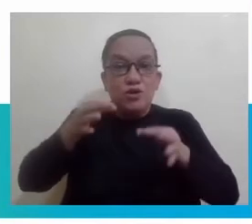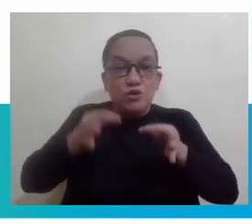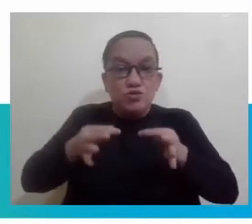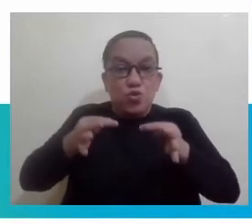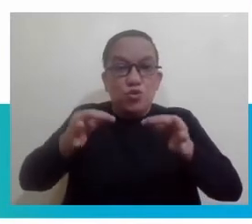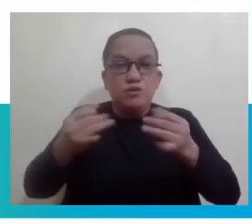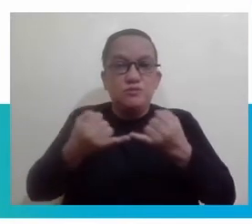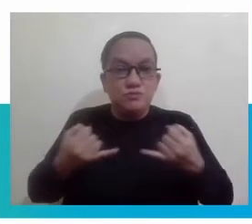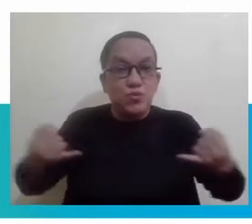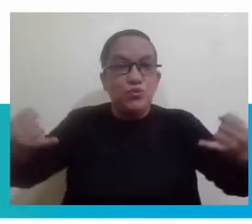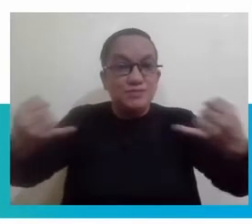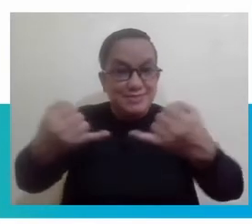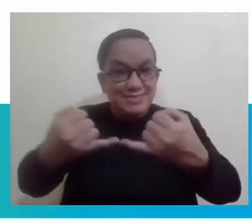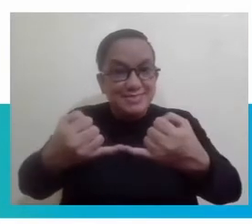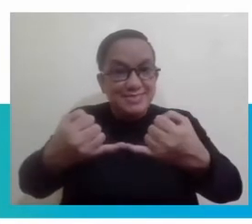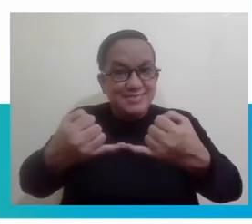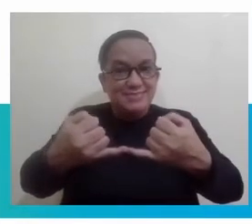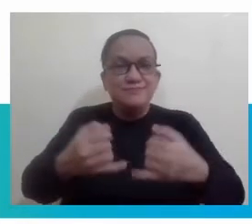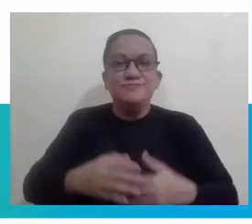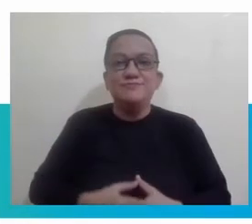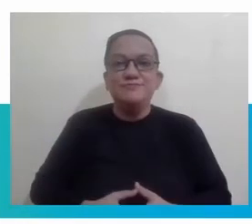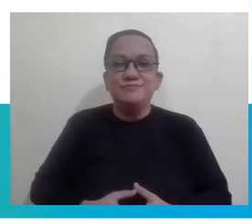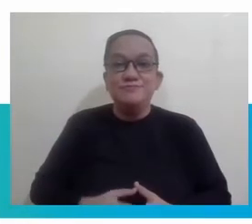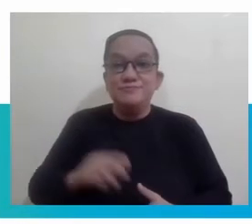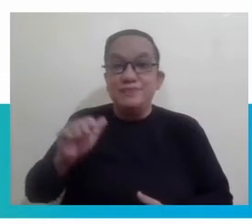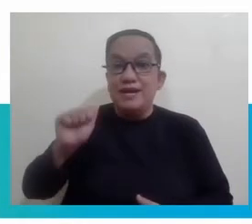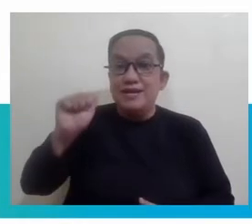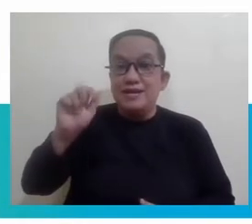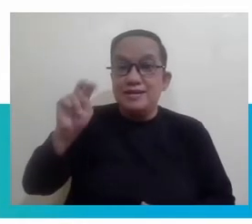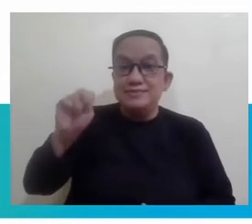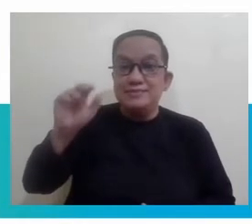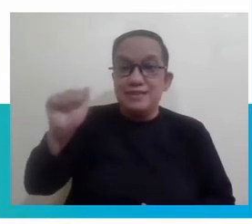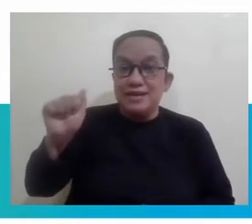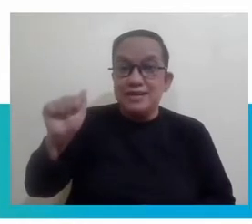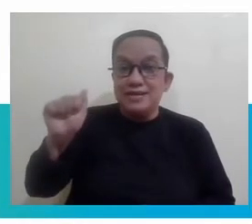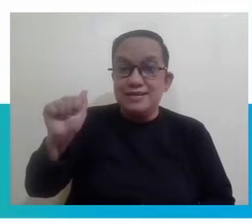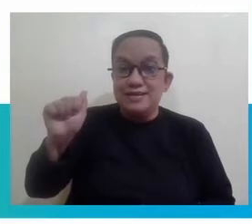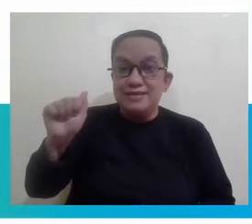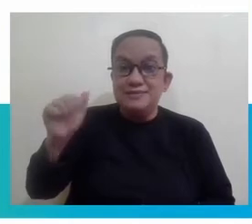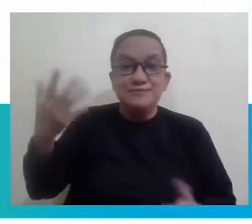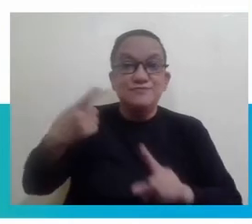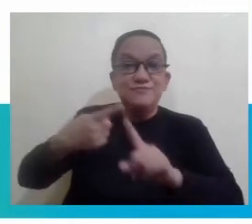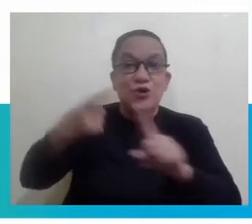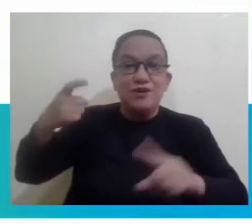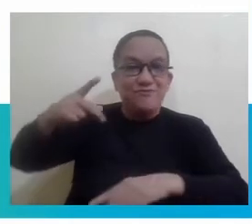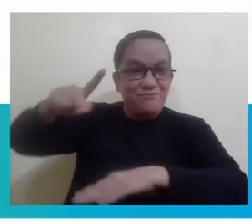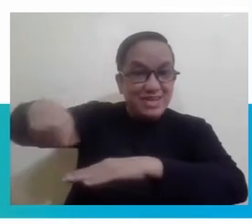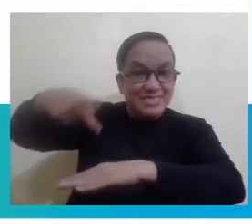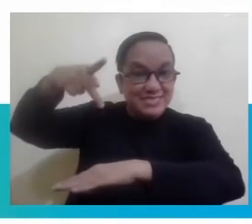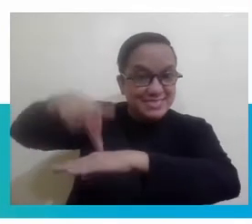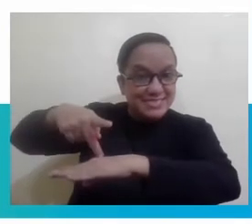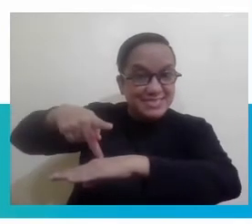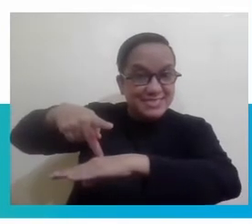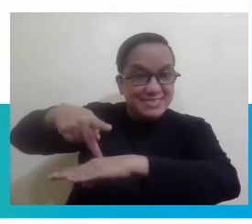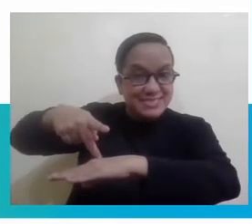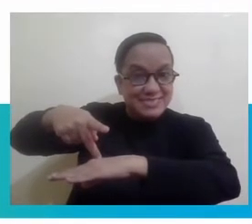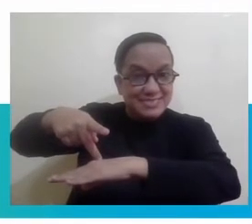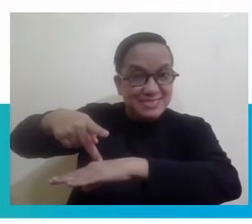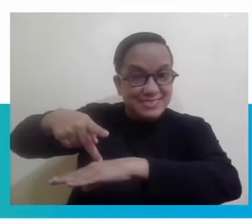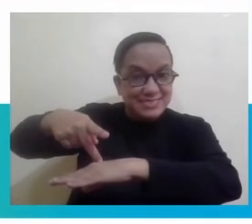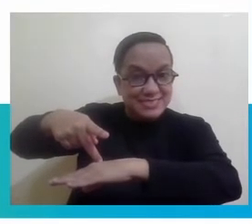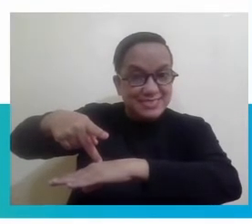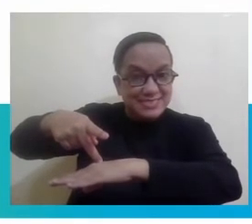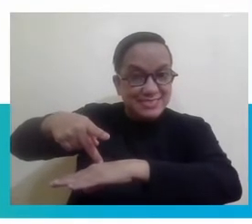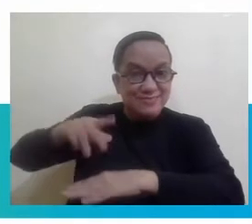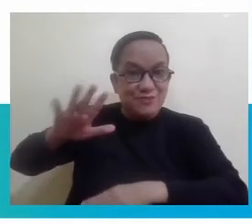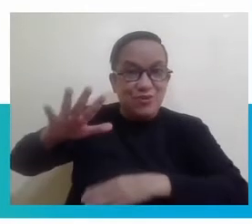Oposa, Executive Director of Safe Philippine Seas, and she's based in Manila in the Philippines. Now, this